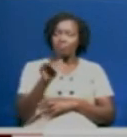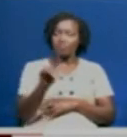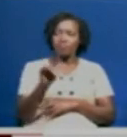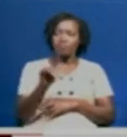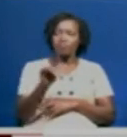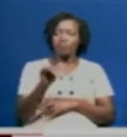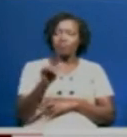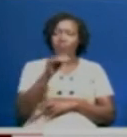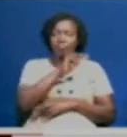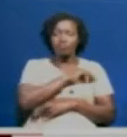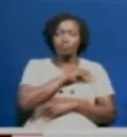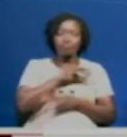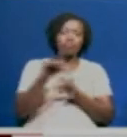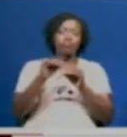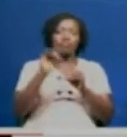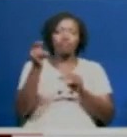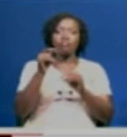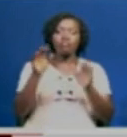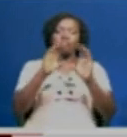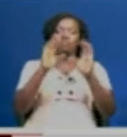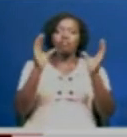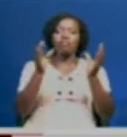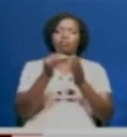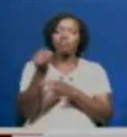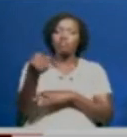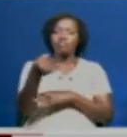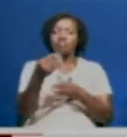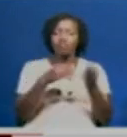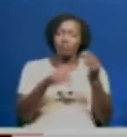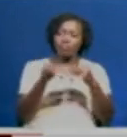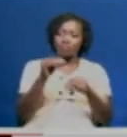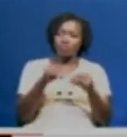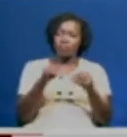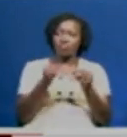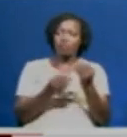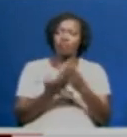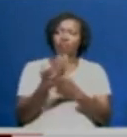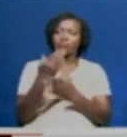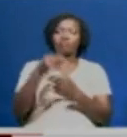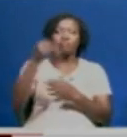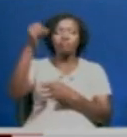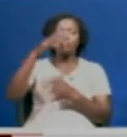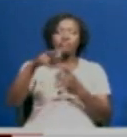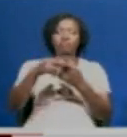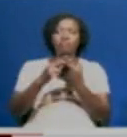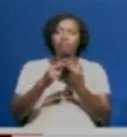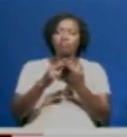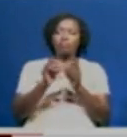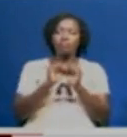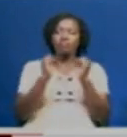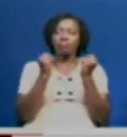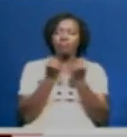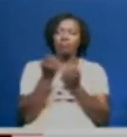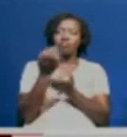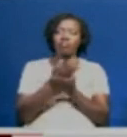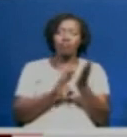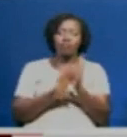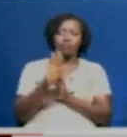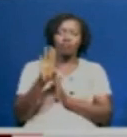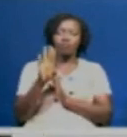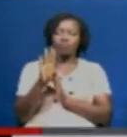mission will put Kenya on the global map for its contribution to the growth of satellite engineering and social economic development.